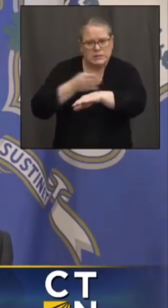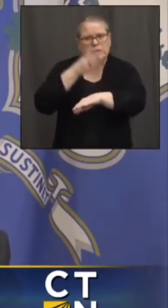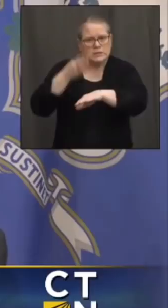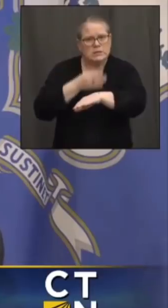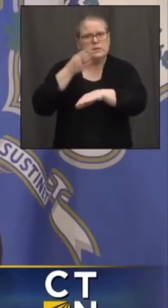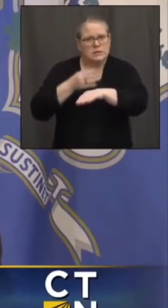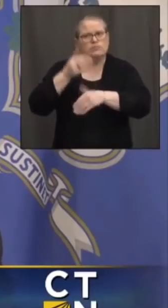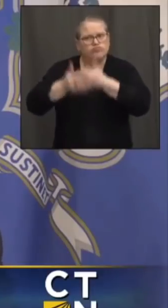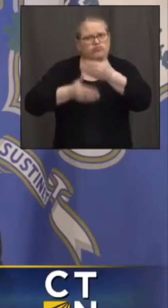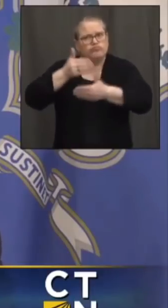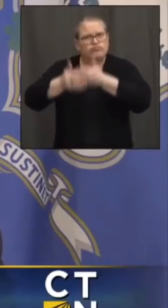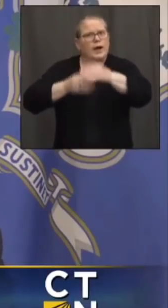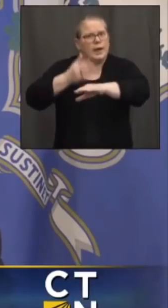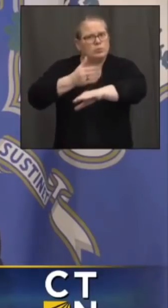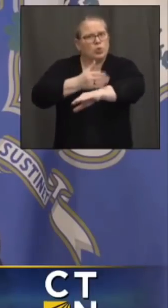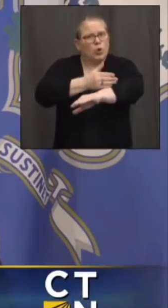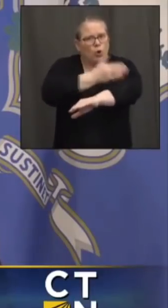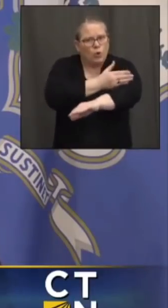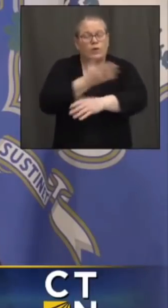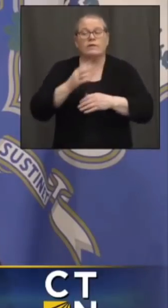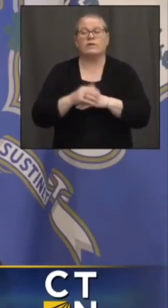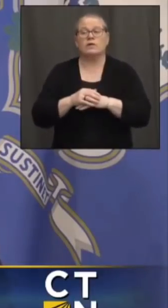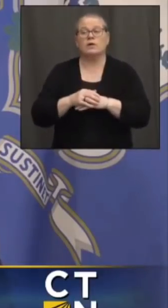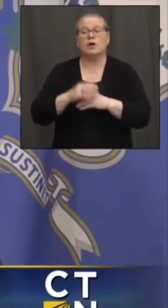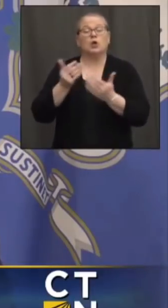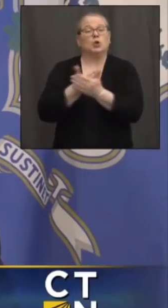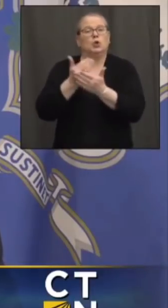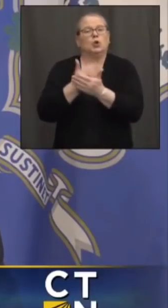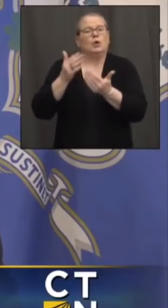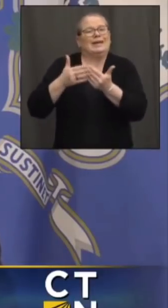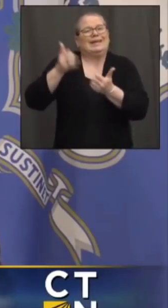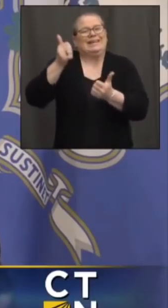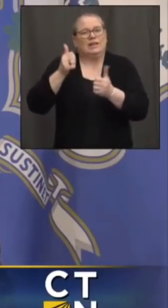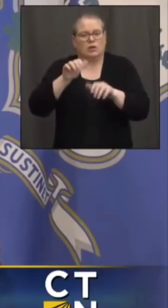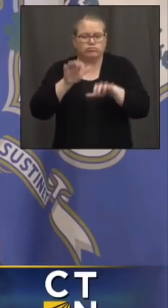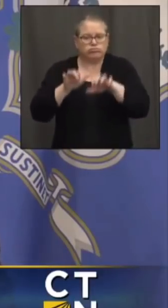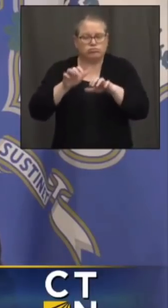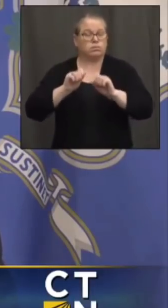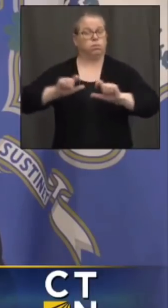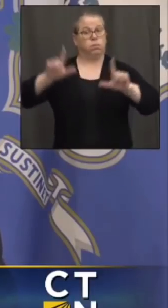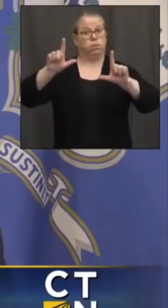make it easier for folks to be able to interface with the VAMS portal. So rather than